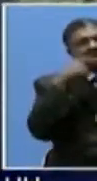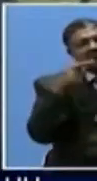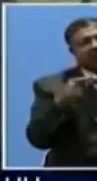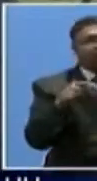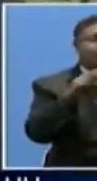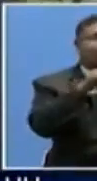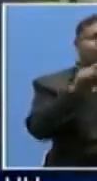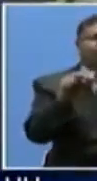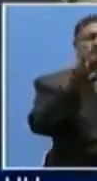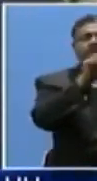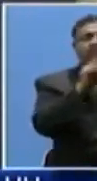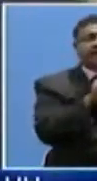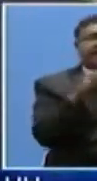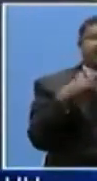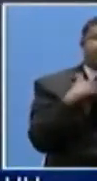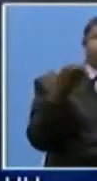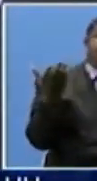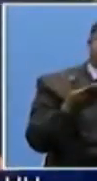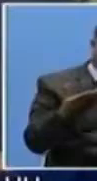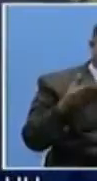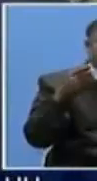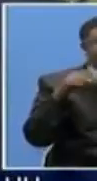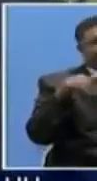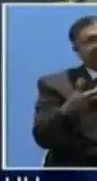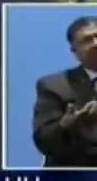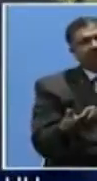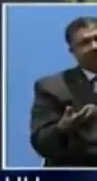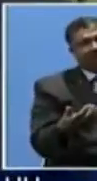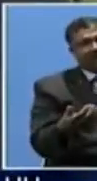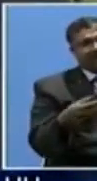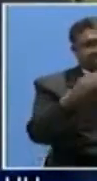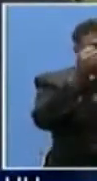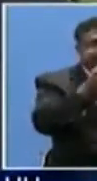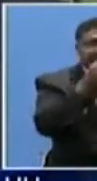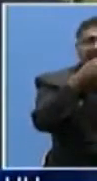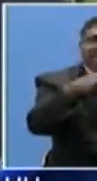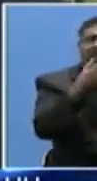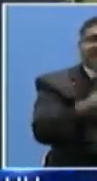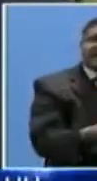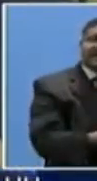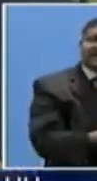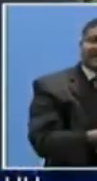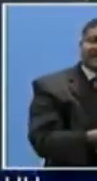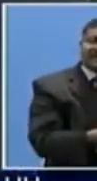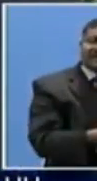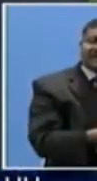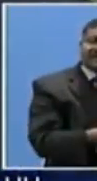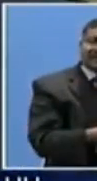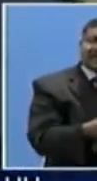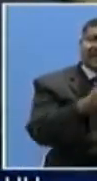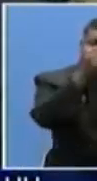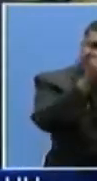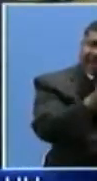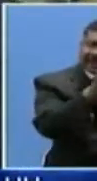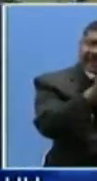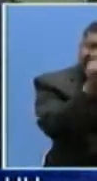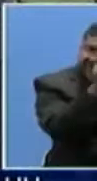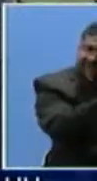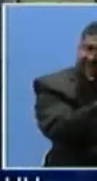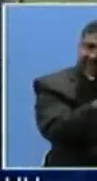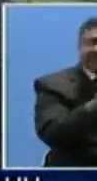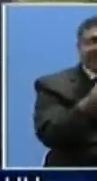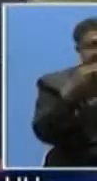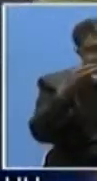can anyone argue like that? What is the budget? The budget is an instrument for generating